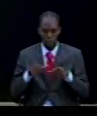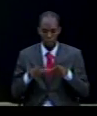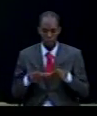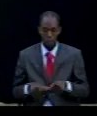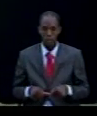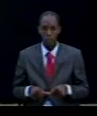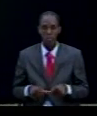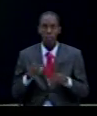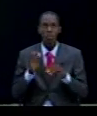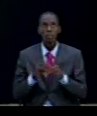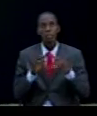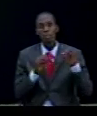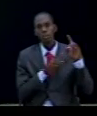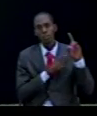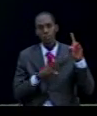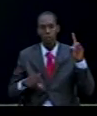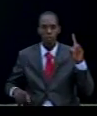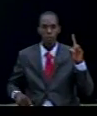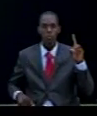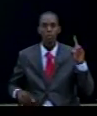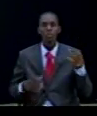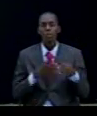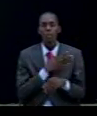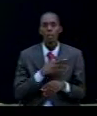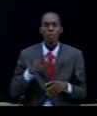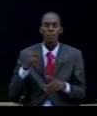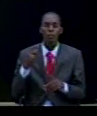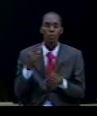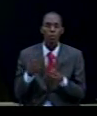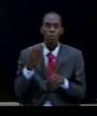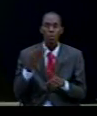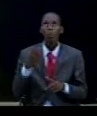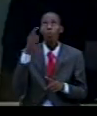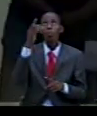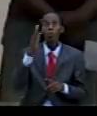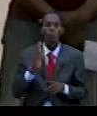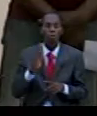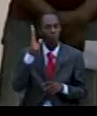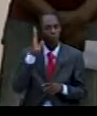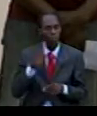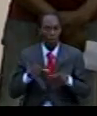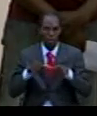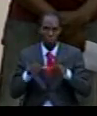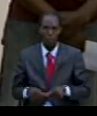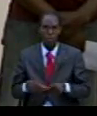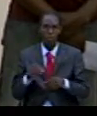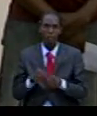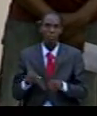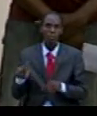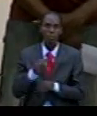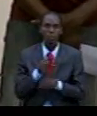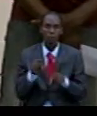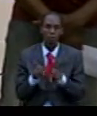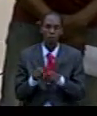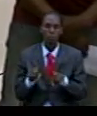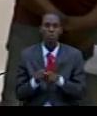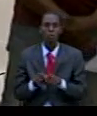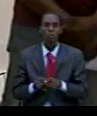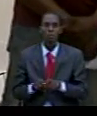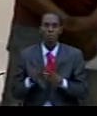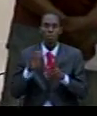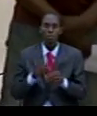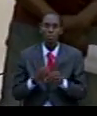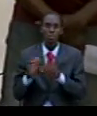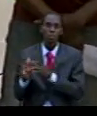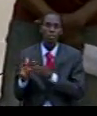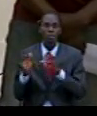the Lord, and the word of God will abide in them. In